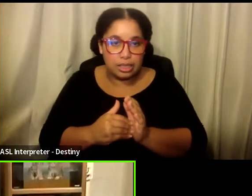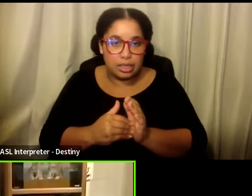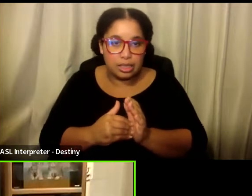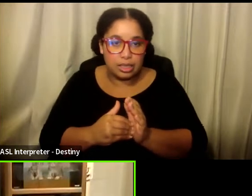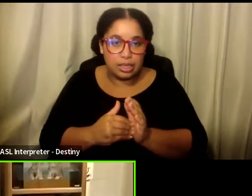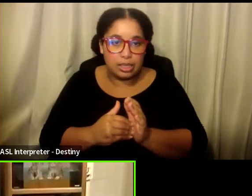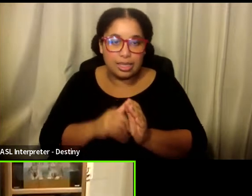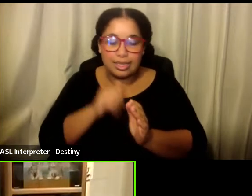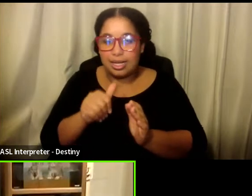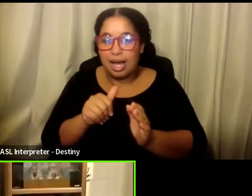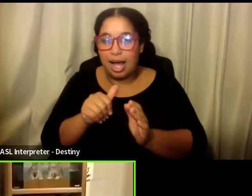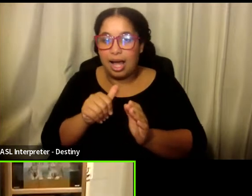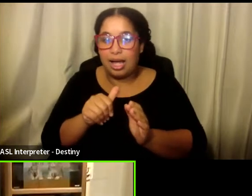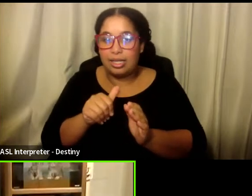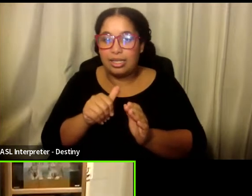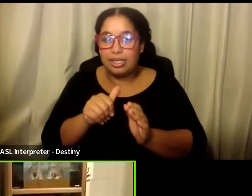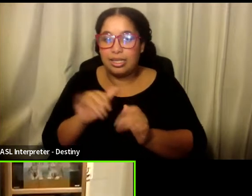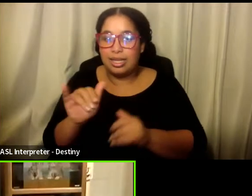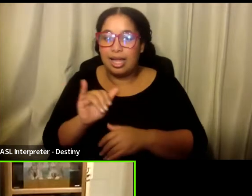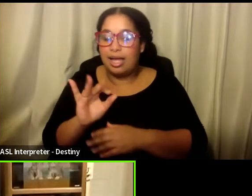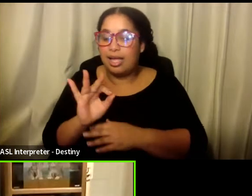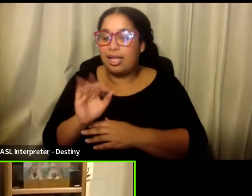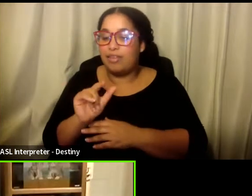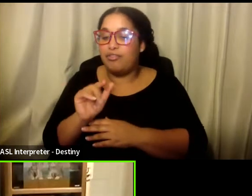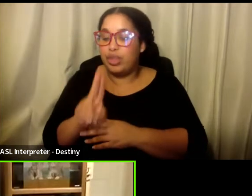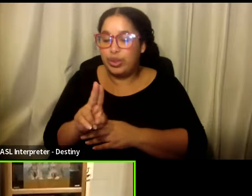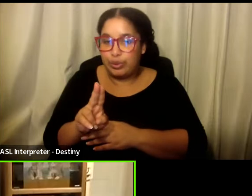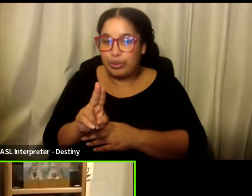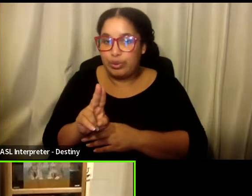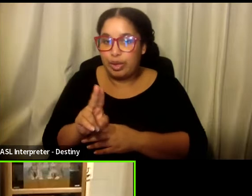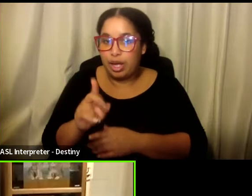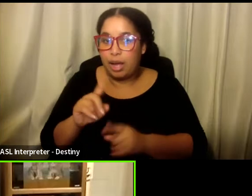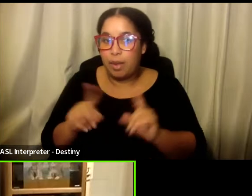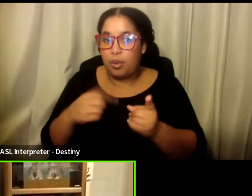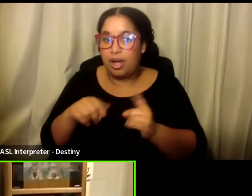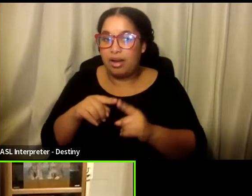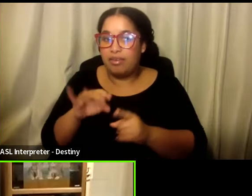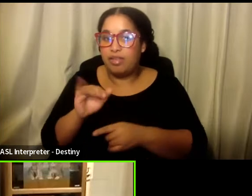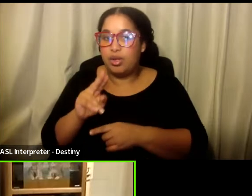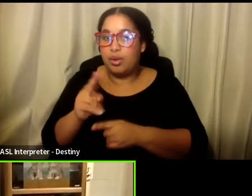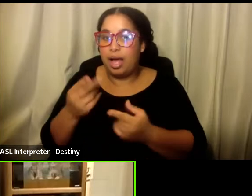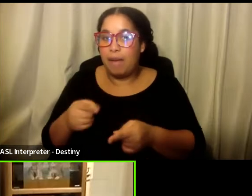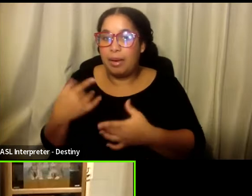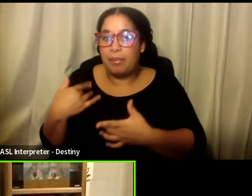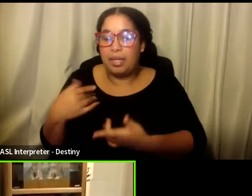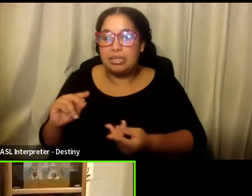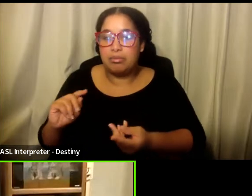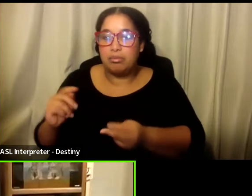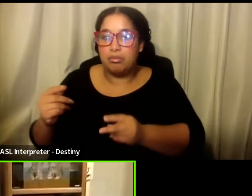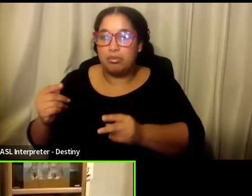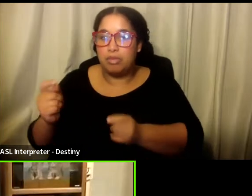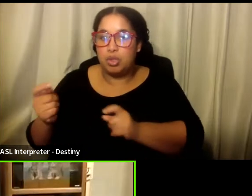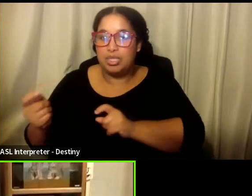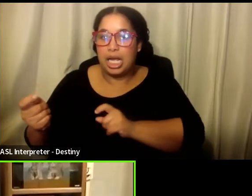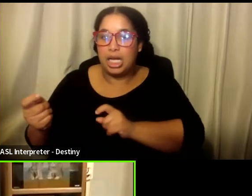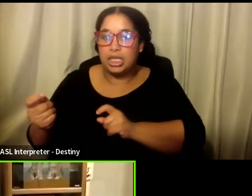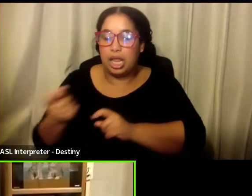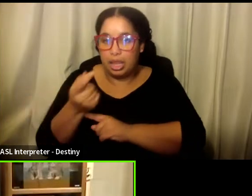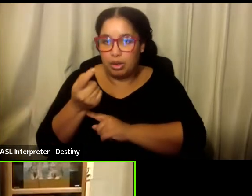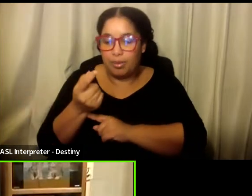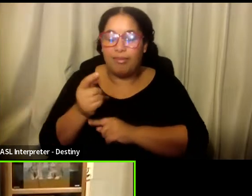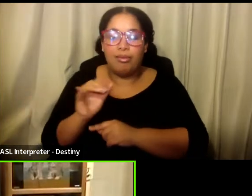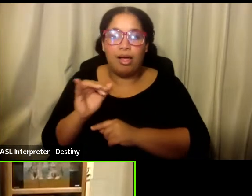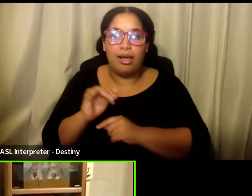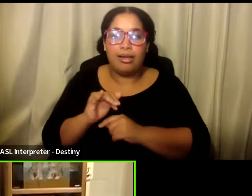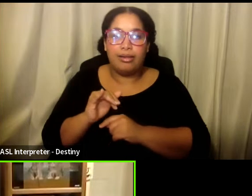No, it isn't exactly like the flu or anything, but when flu comes back, it's mutated usually some way, just the way